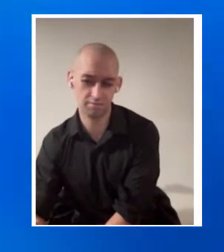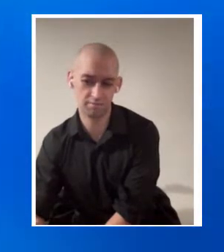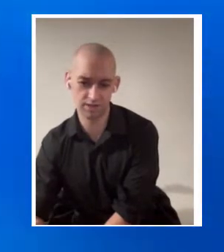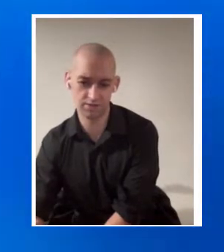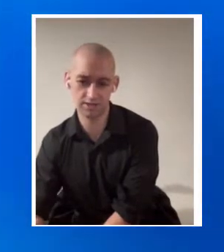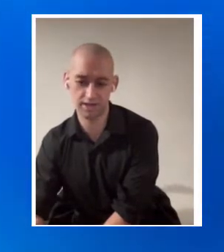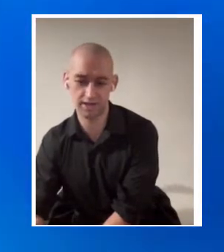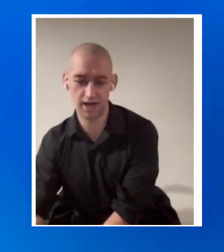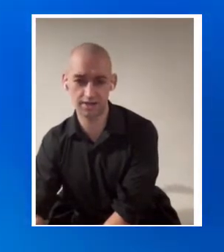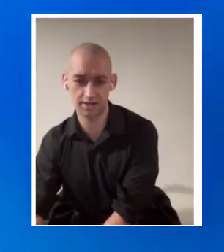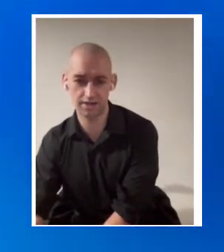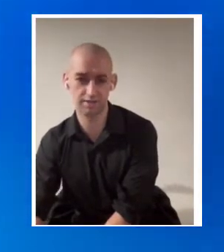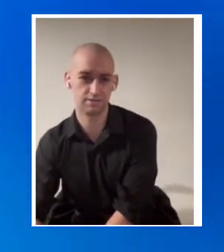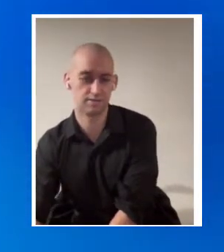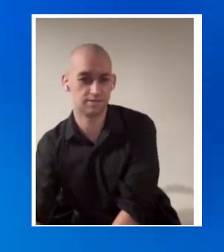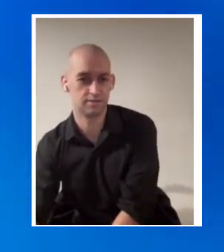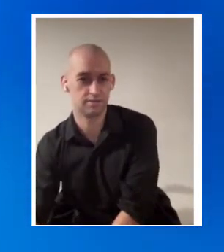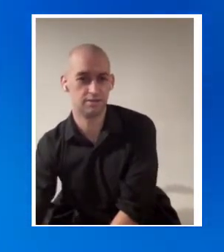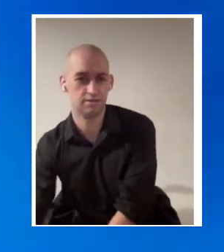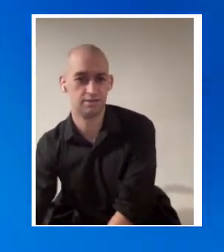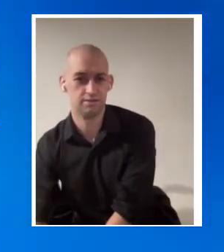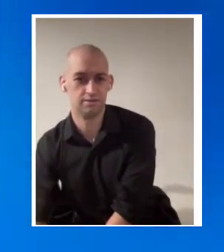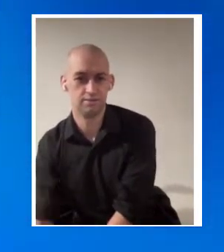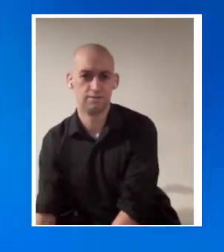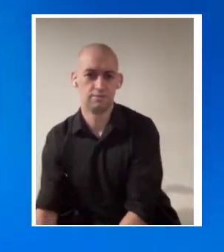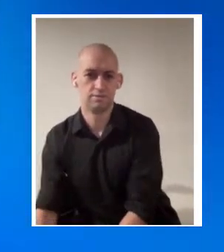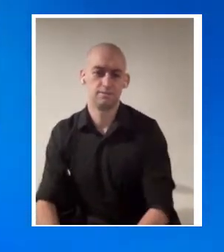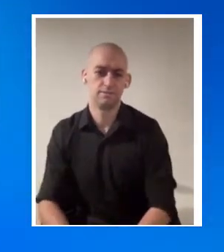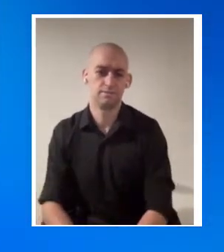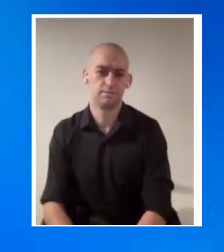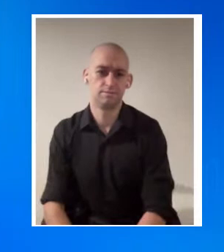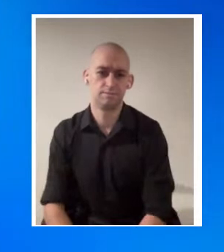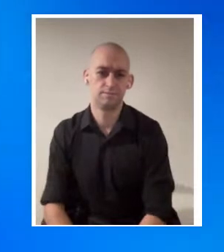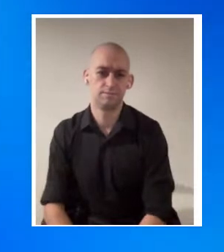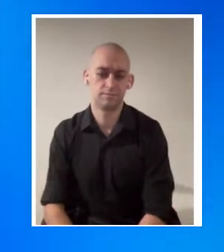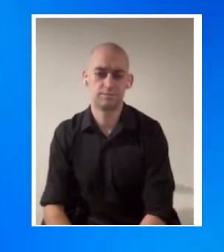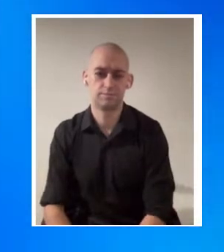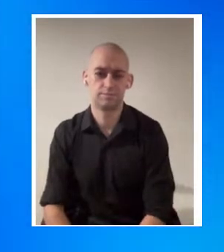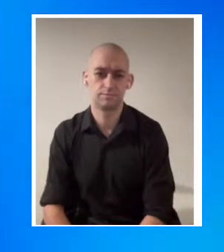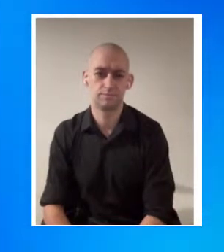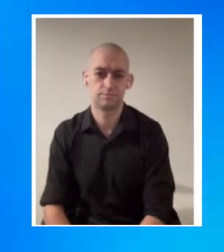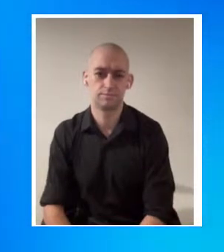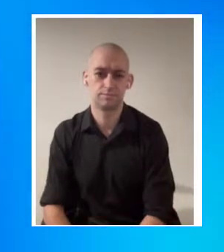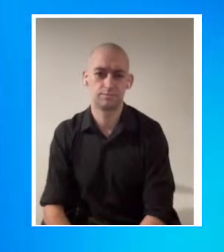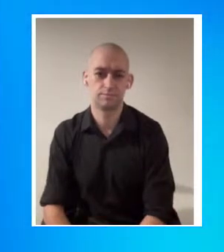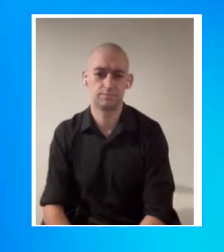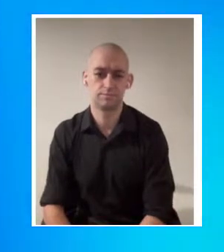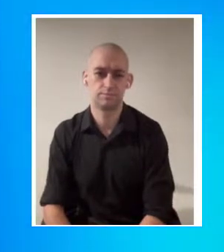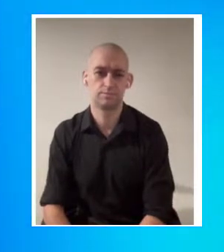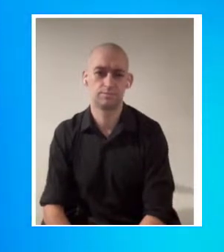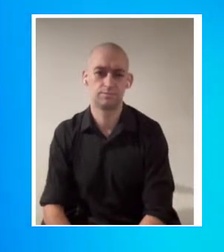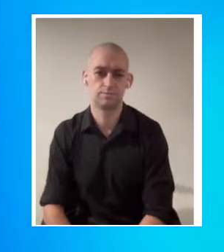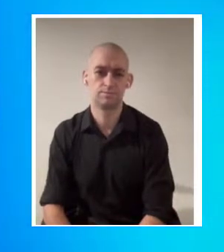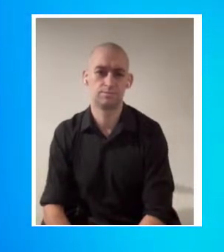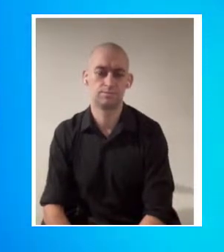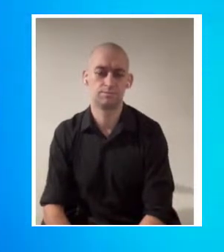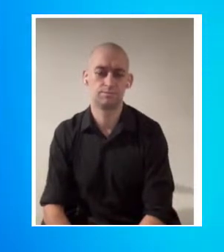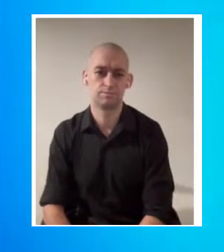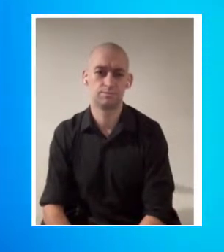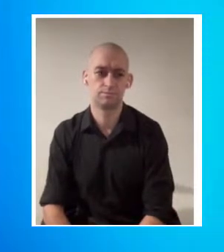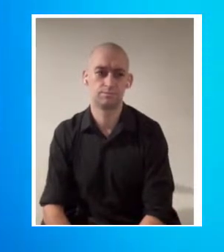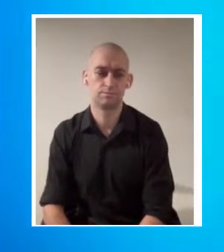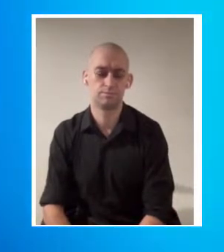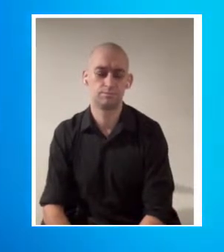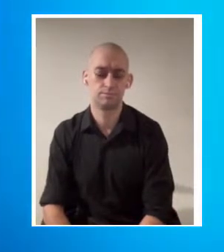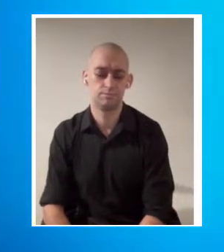on. Satari, anything on your end? Yeah, everything good. Okay. Yep. And Emily, you'll be